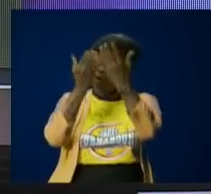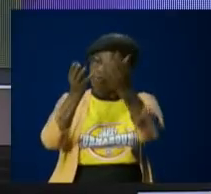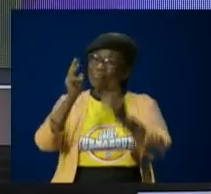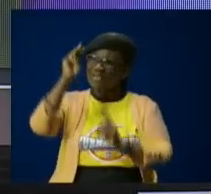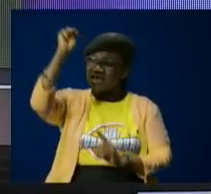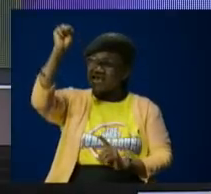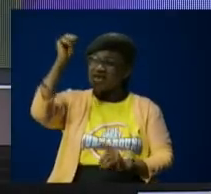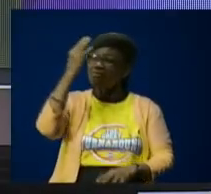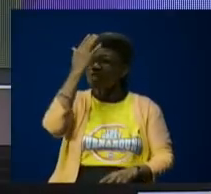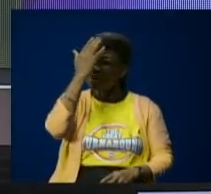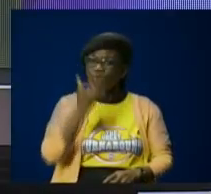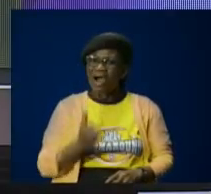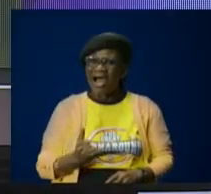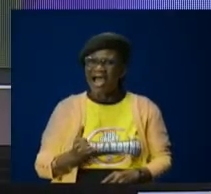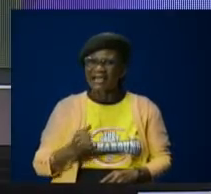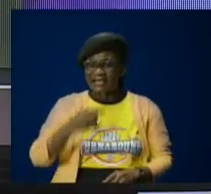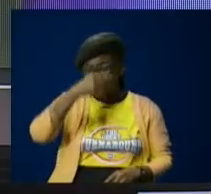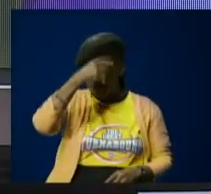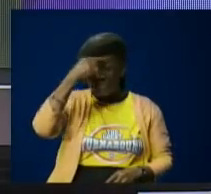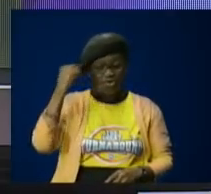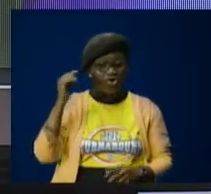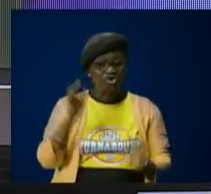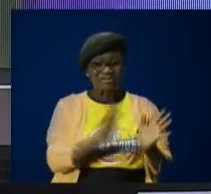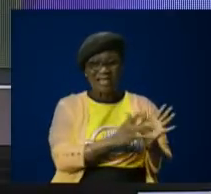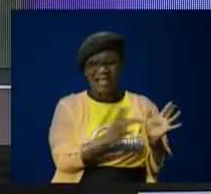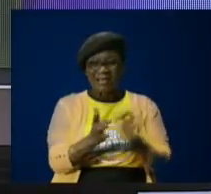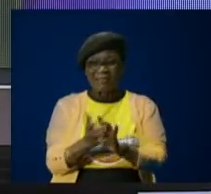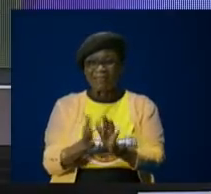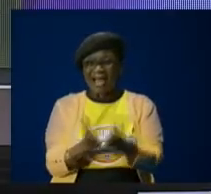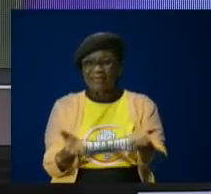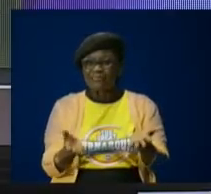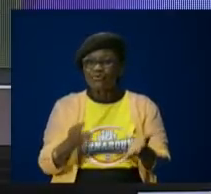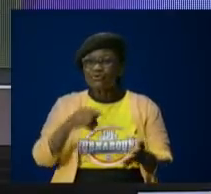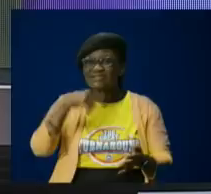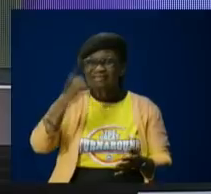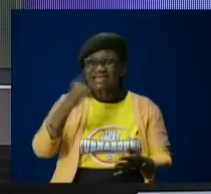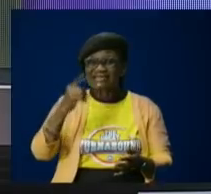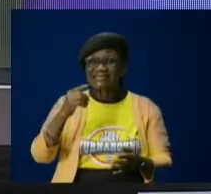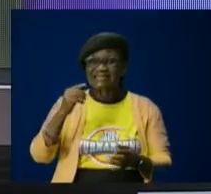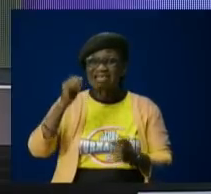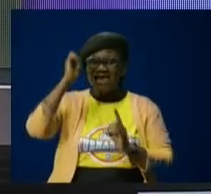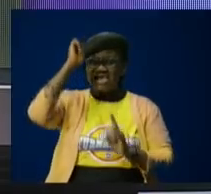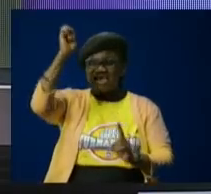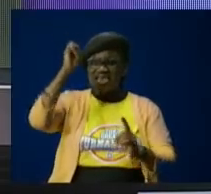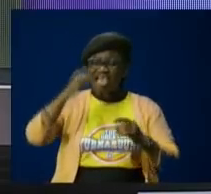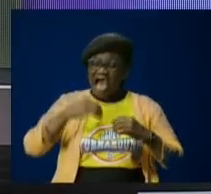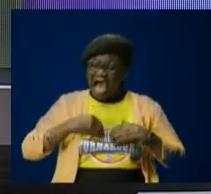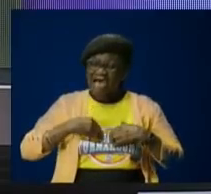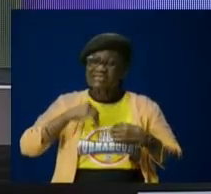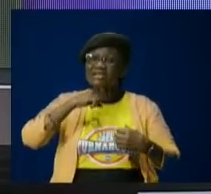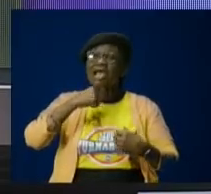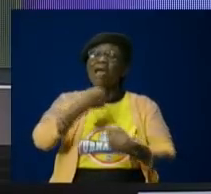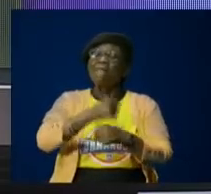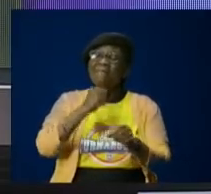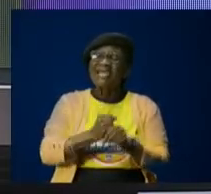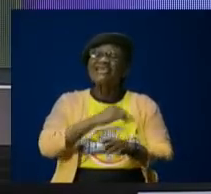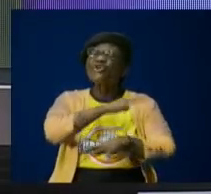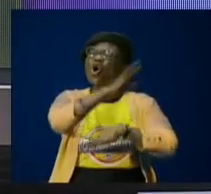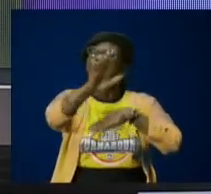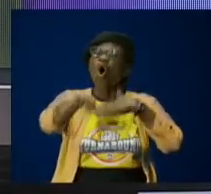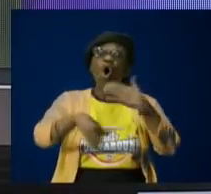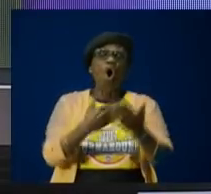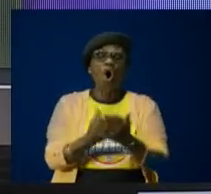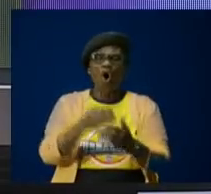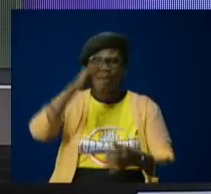Bible said he has made all men, black, white, yellow, green,